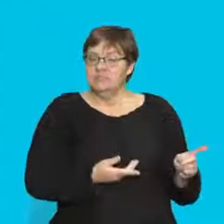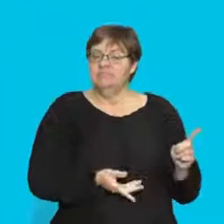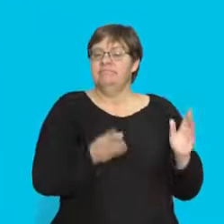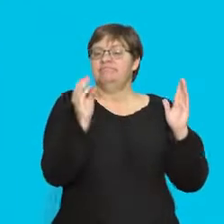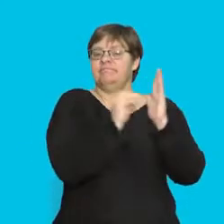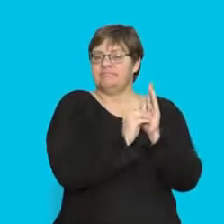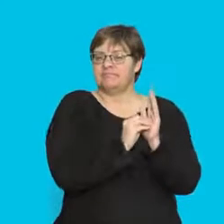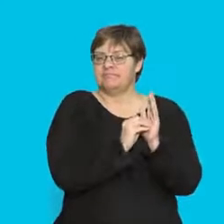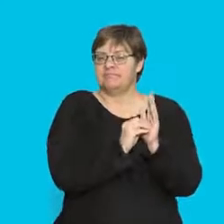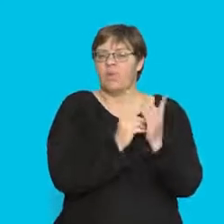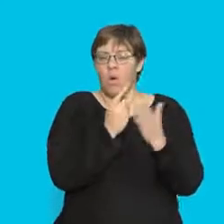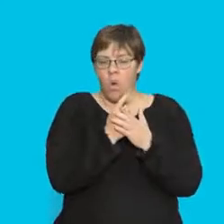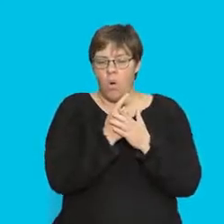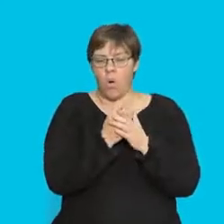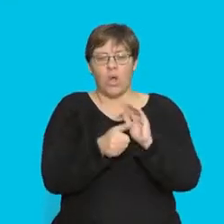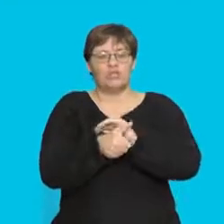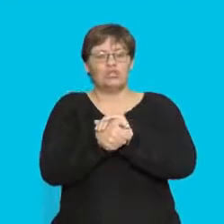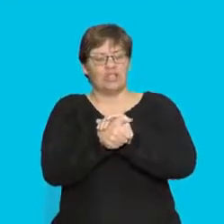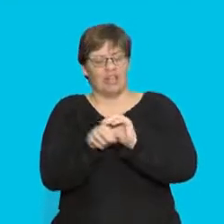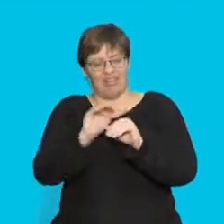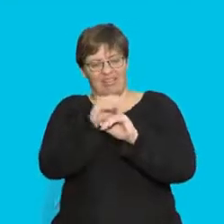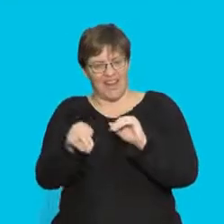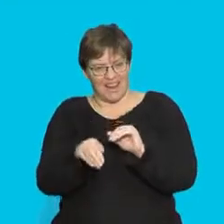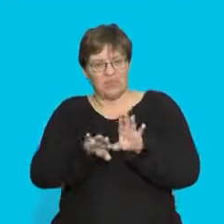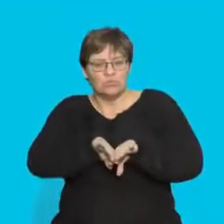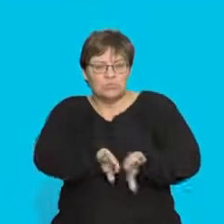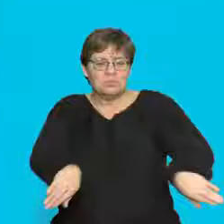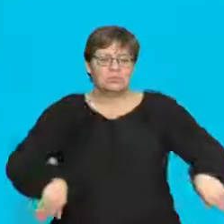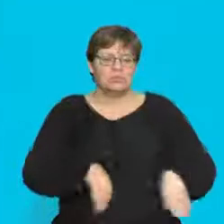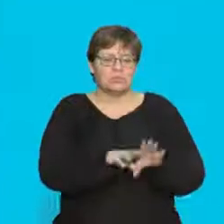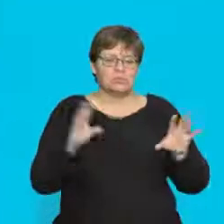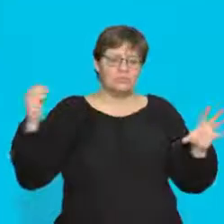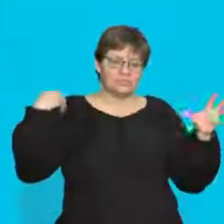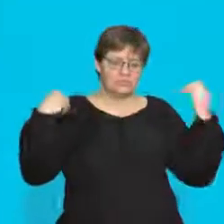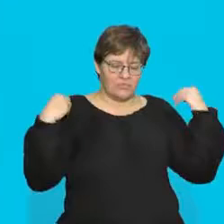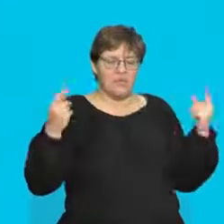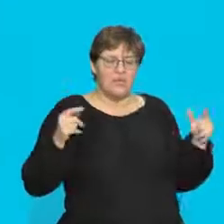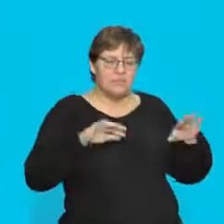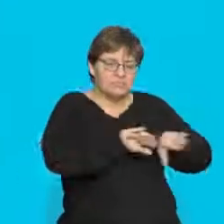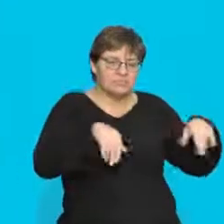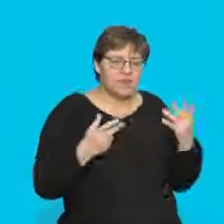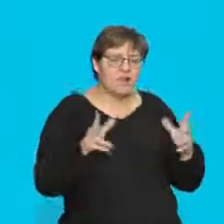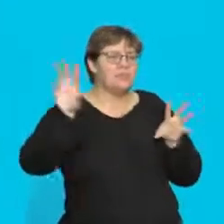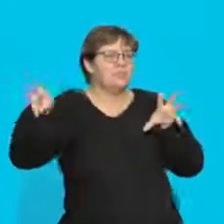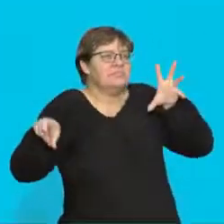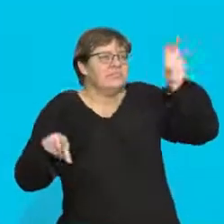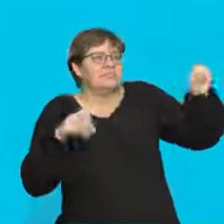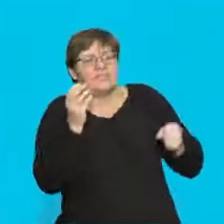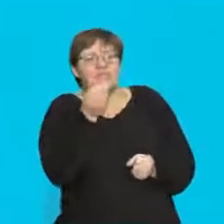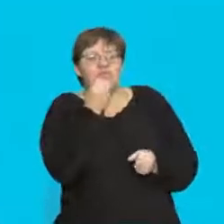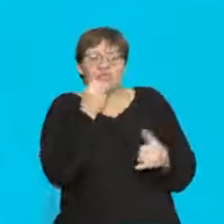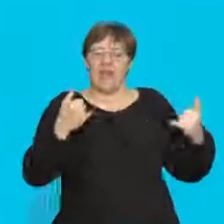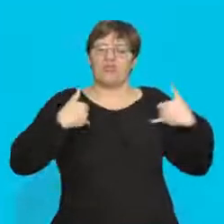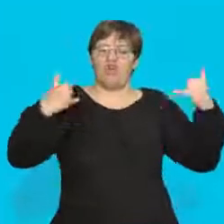often also found attached to turtle shells. So as the turtle is swimming, the barnacle